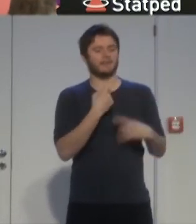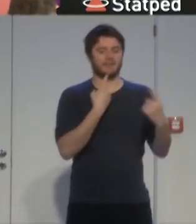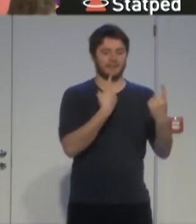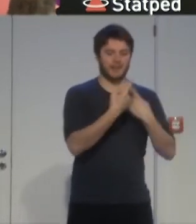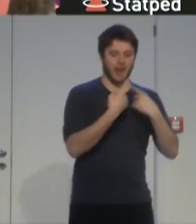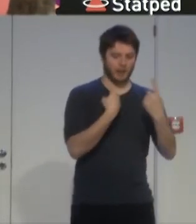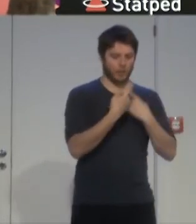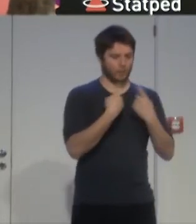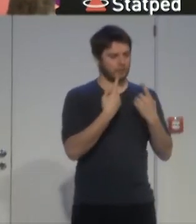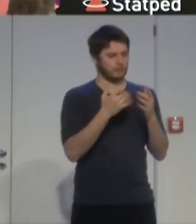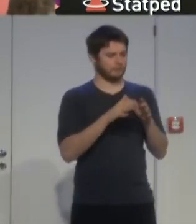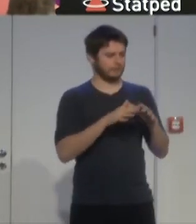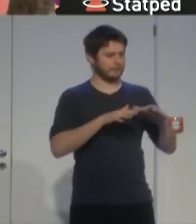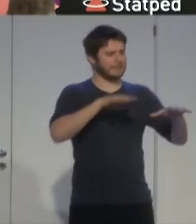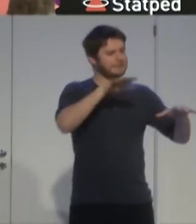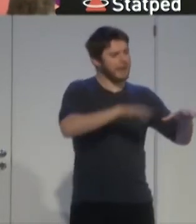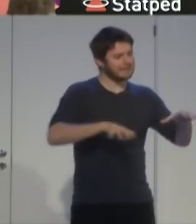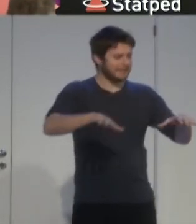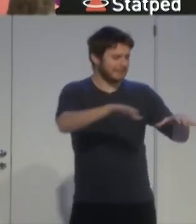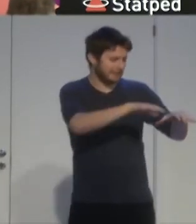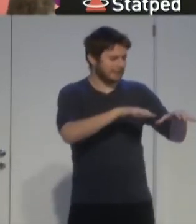where